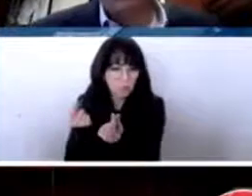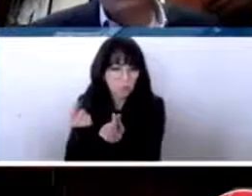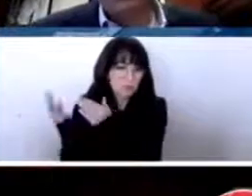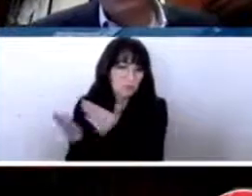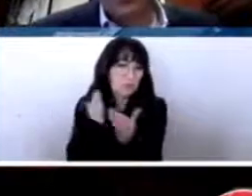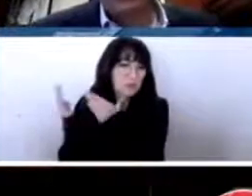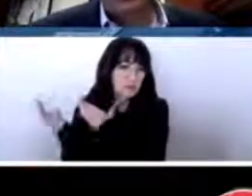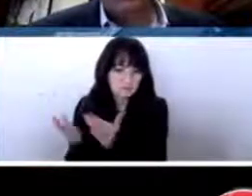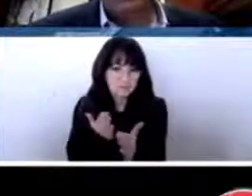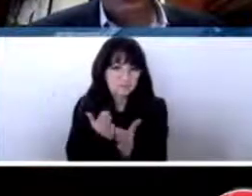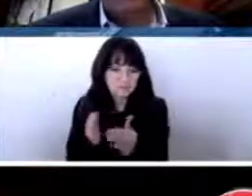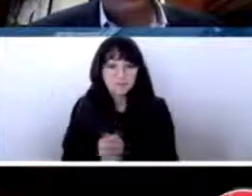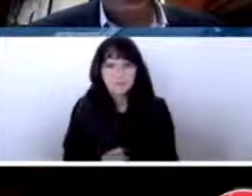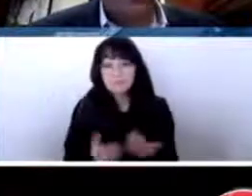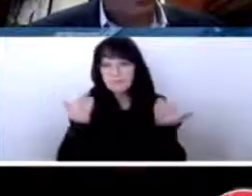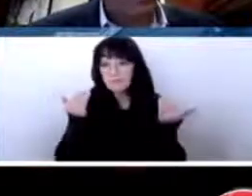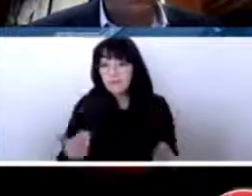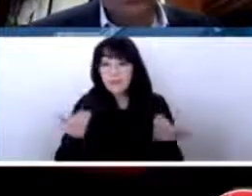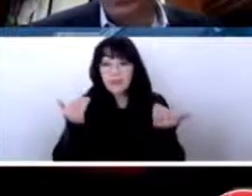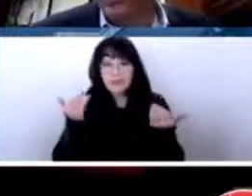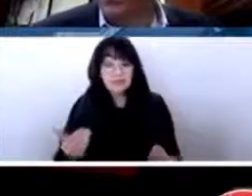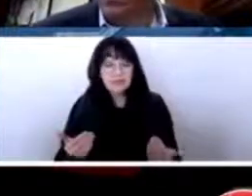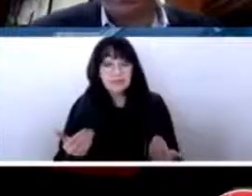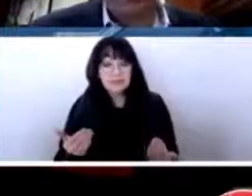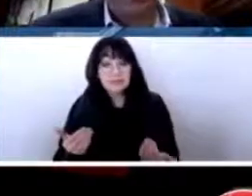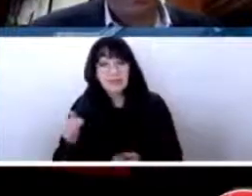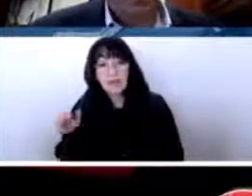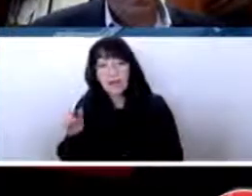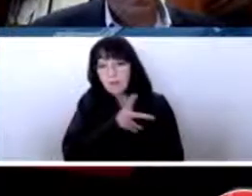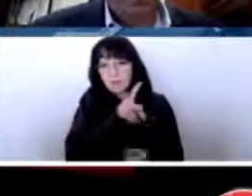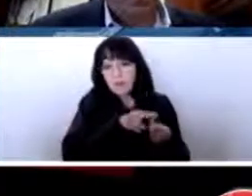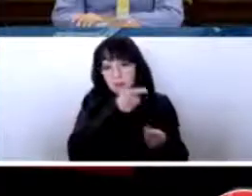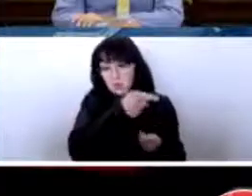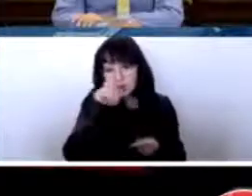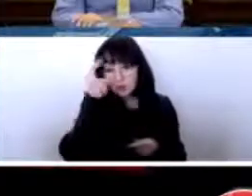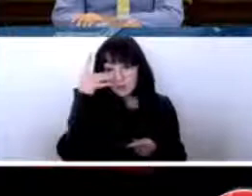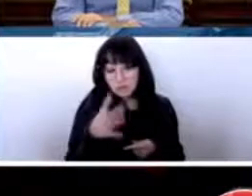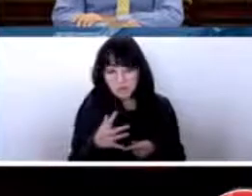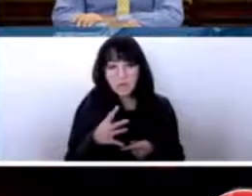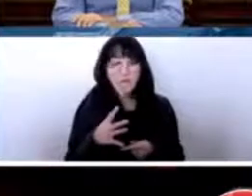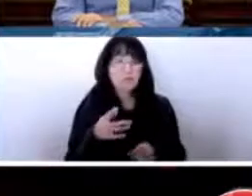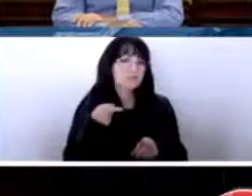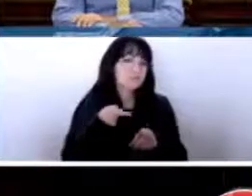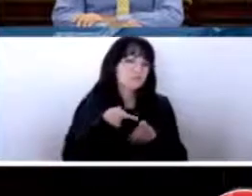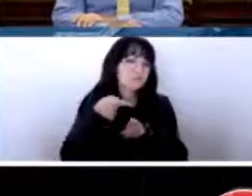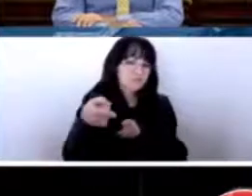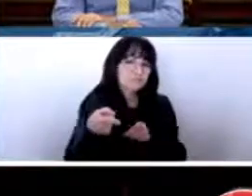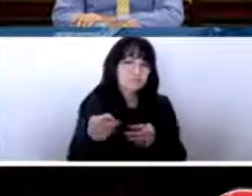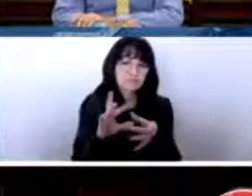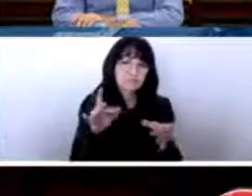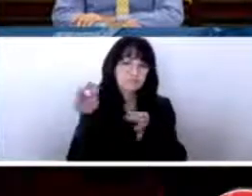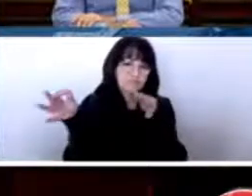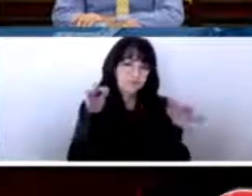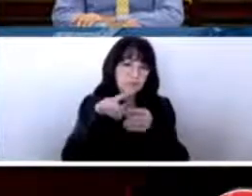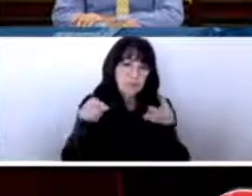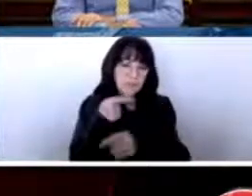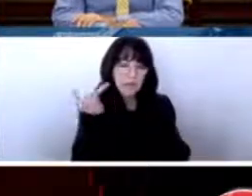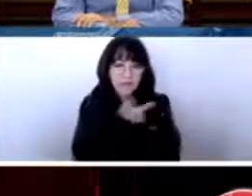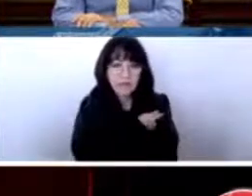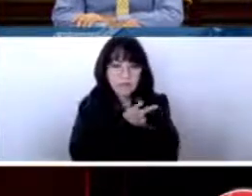And then I'm going to turn it back to you, Governor, and talk about the vaccine. Thank you very much, AJ.